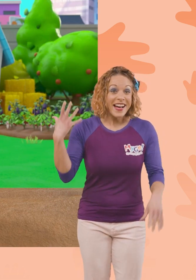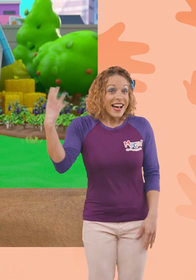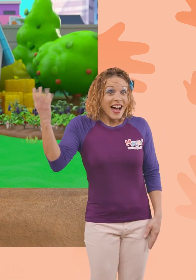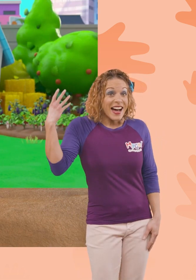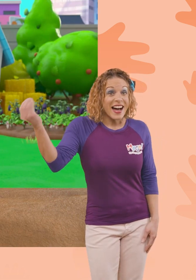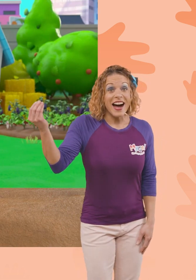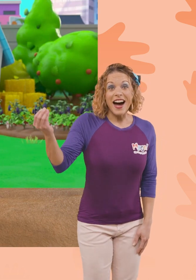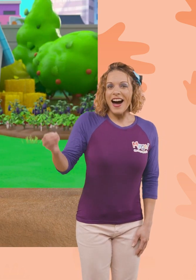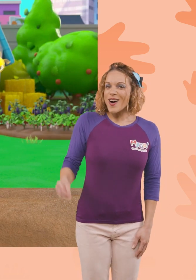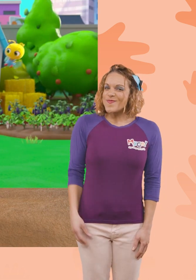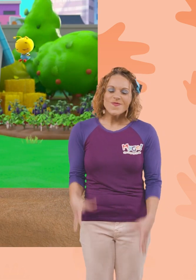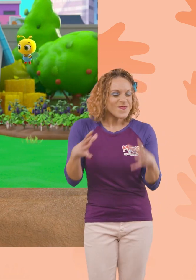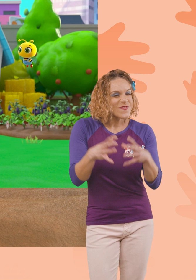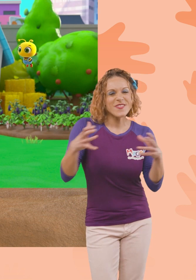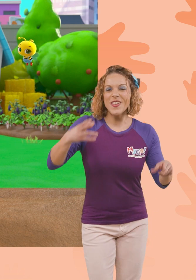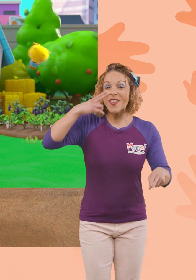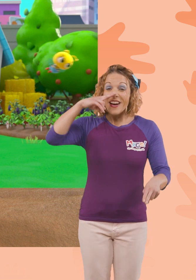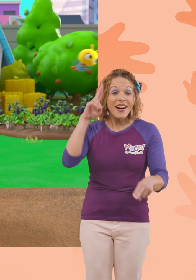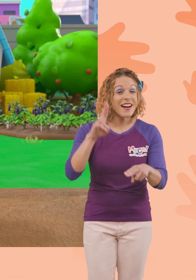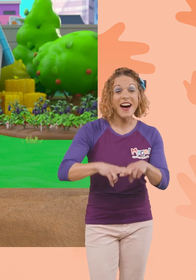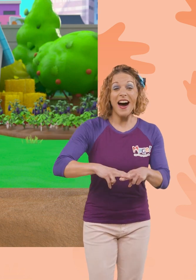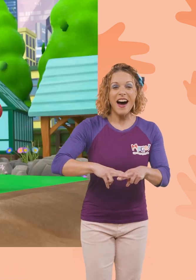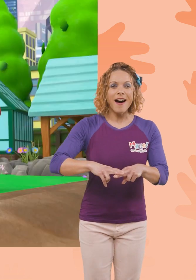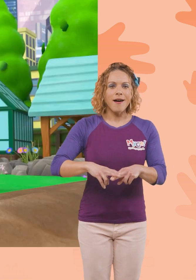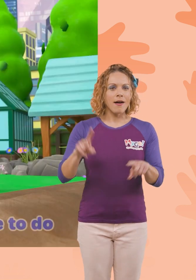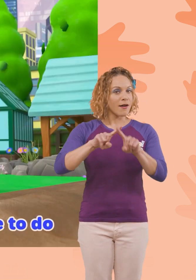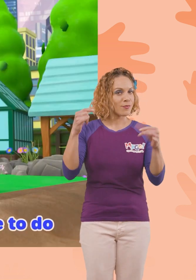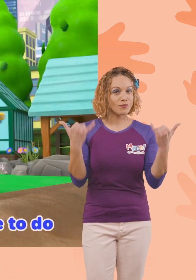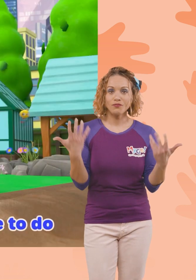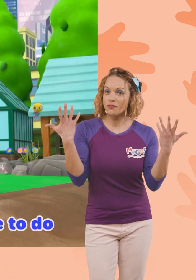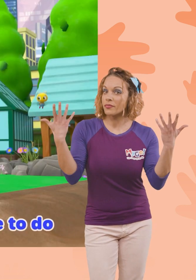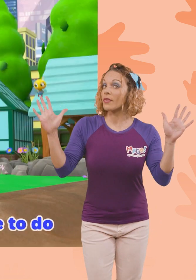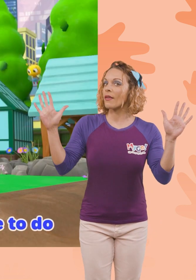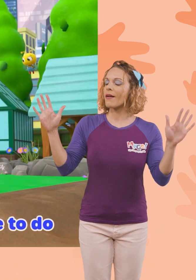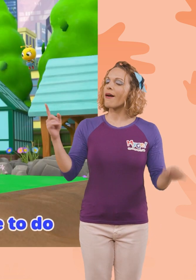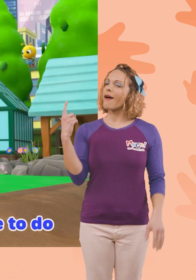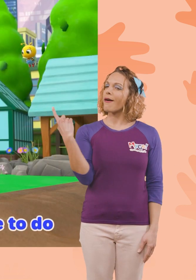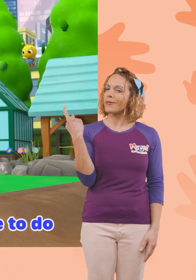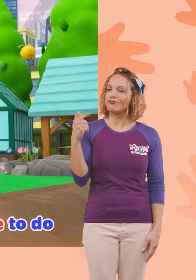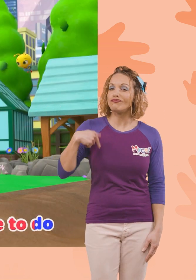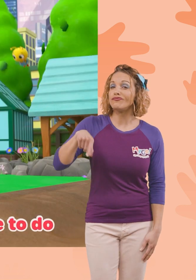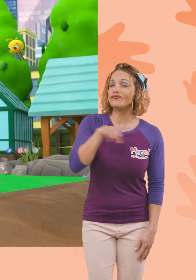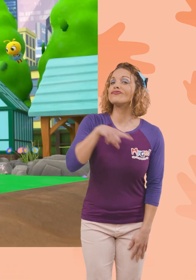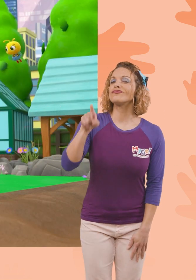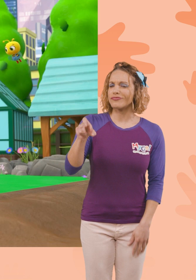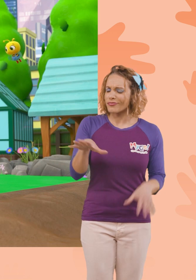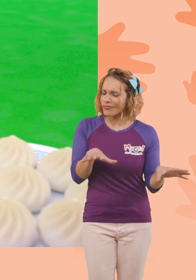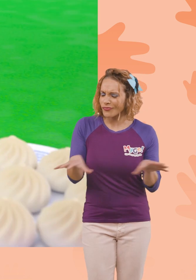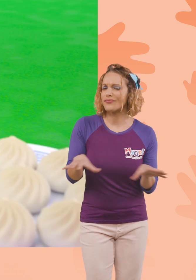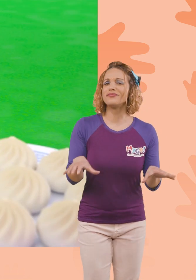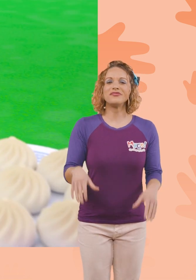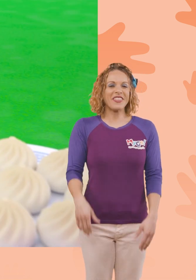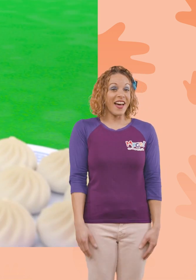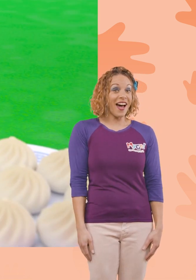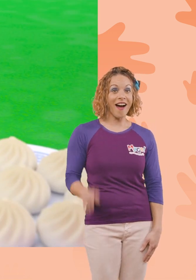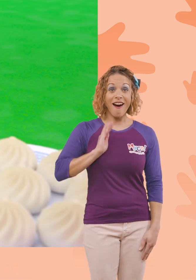Oh. Playing outside is so much fun. There's something that we have to do now